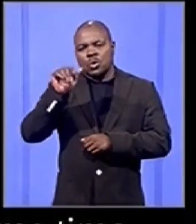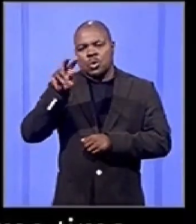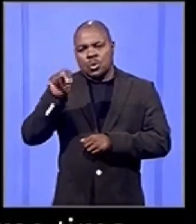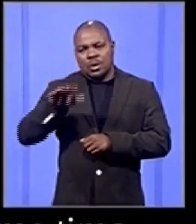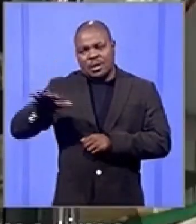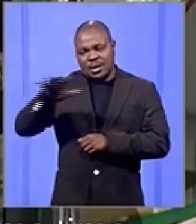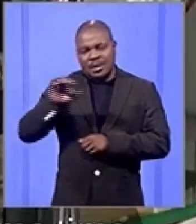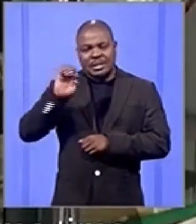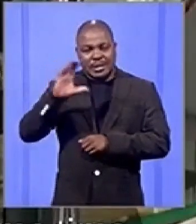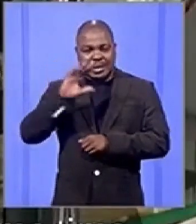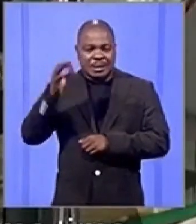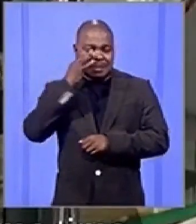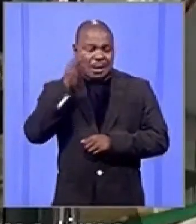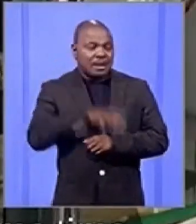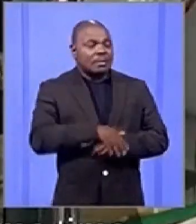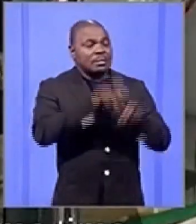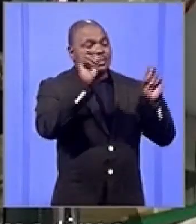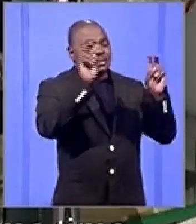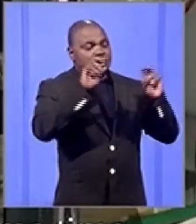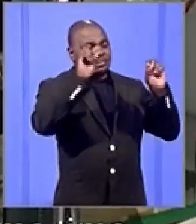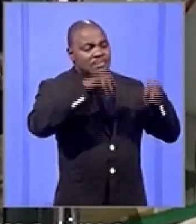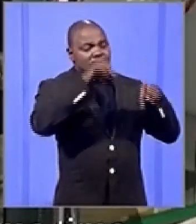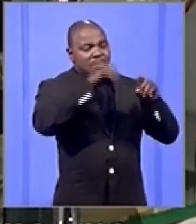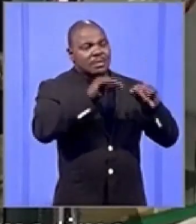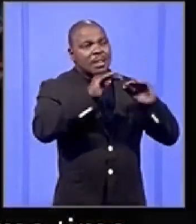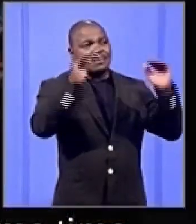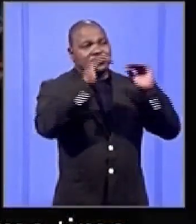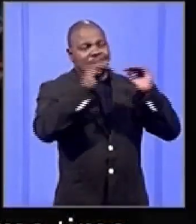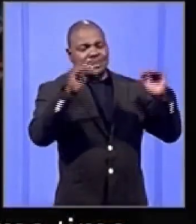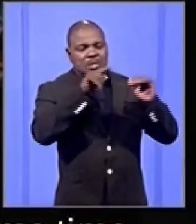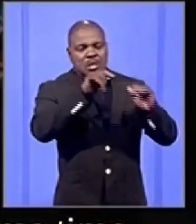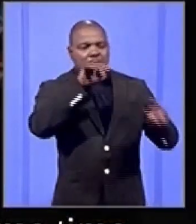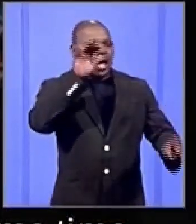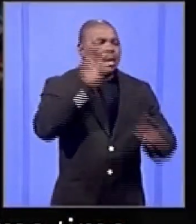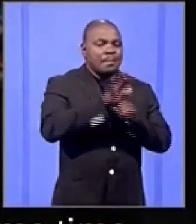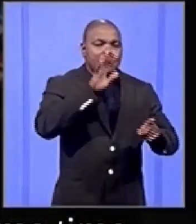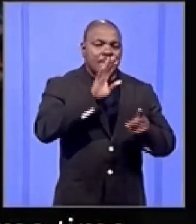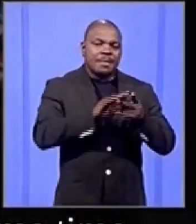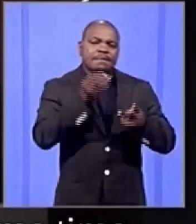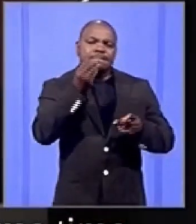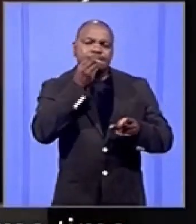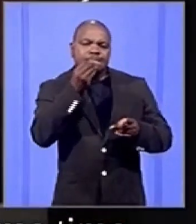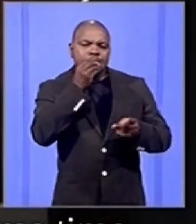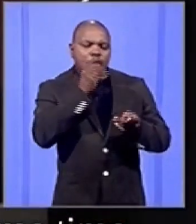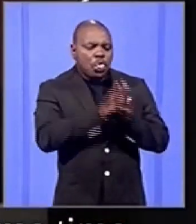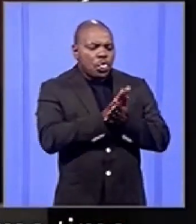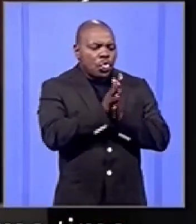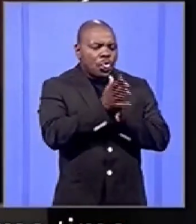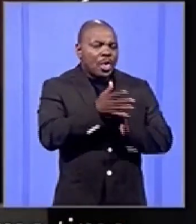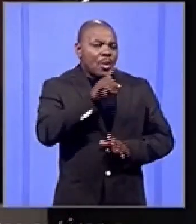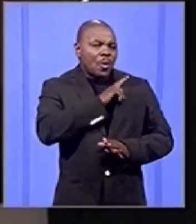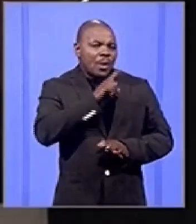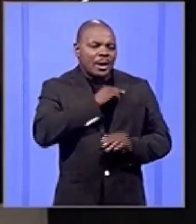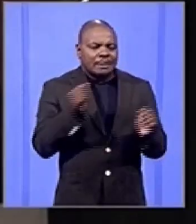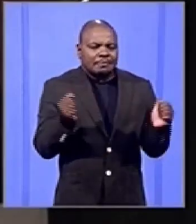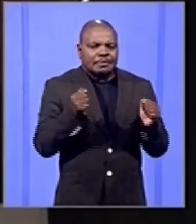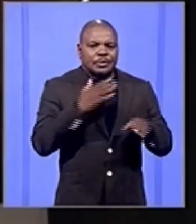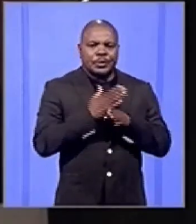utlwa kgahlamelo ya timatima e phametse mokgahlelong wa botshelela. Ba re dijo tsa bona di a senyeha ka ha di a tsetsi di sa